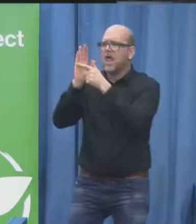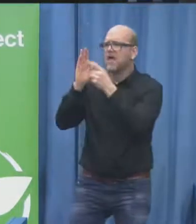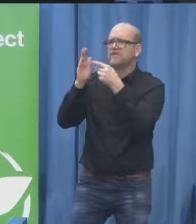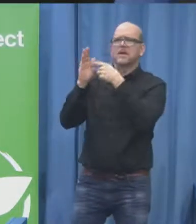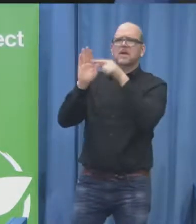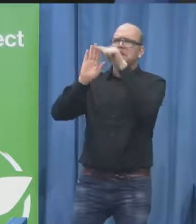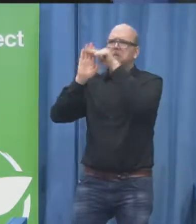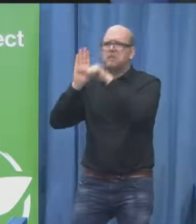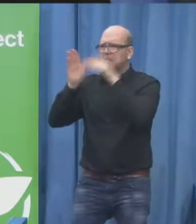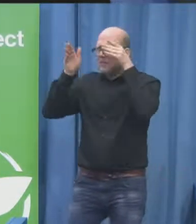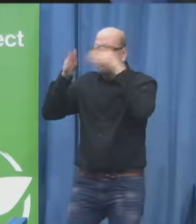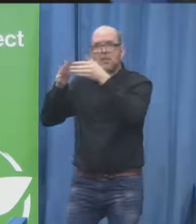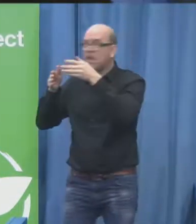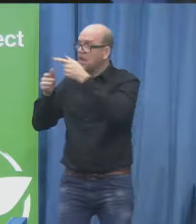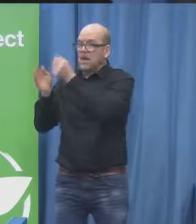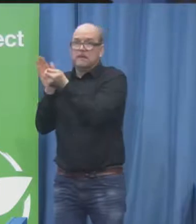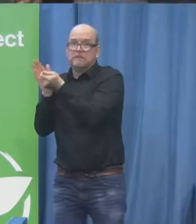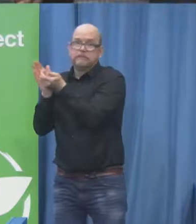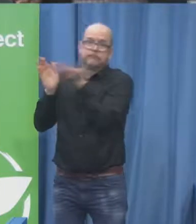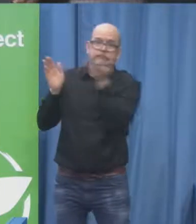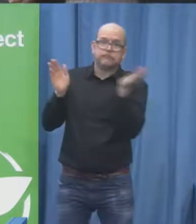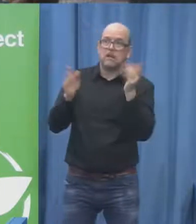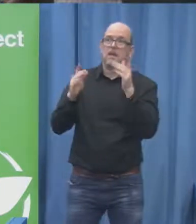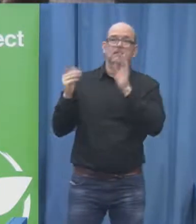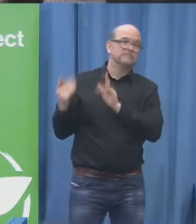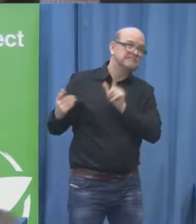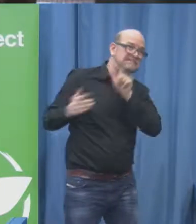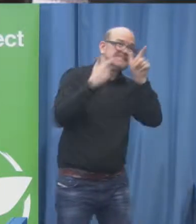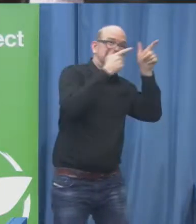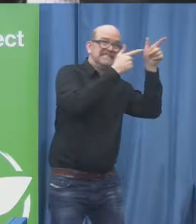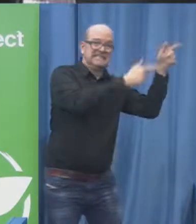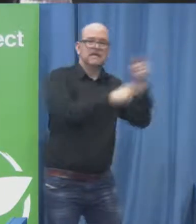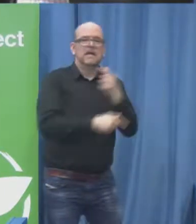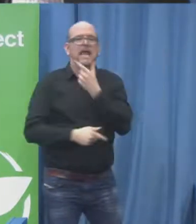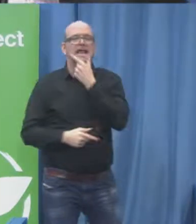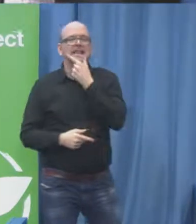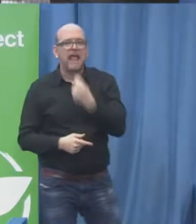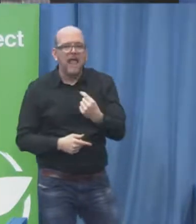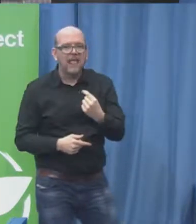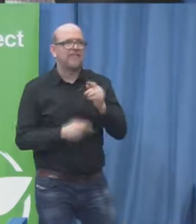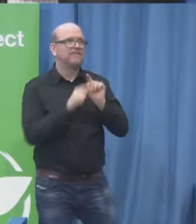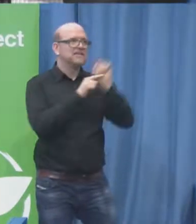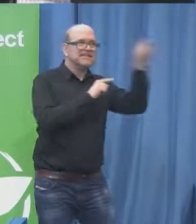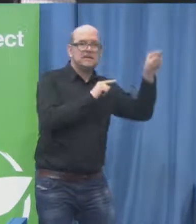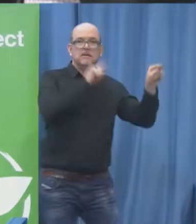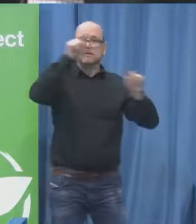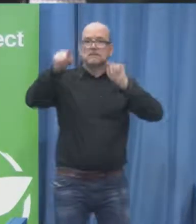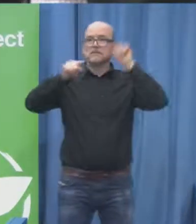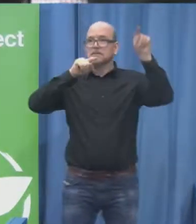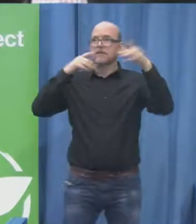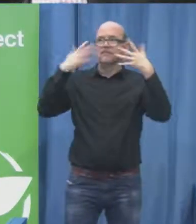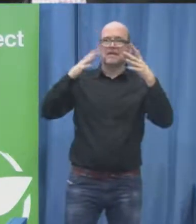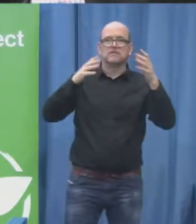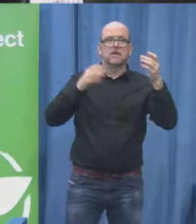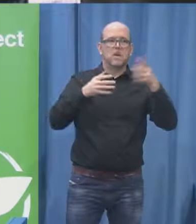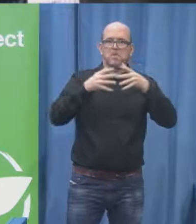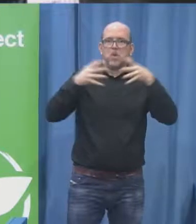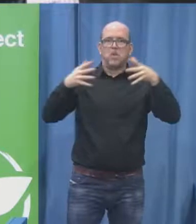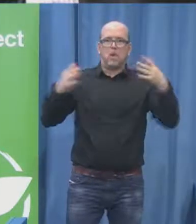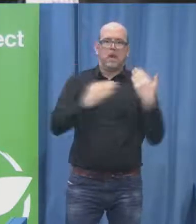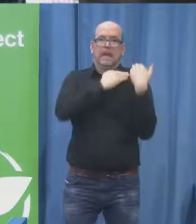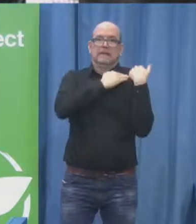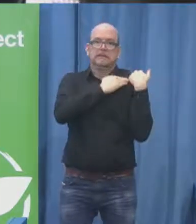disabilities. As the Zero project has grown, the contribution to the World Future Council